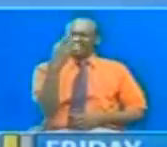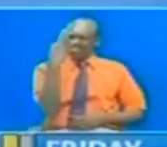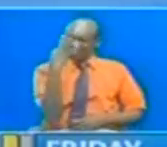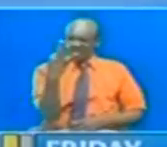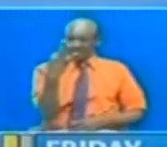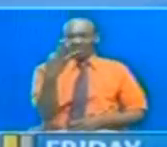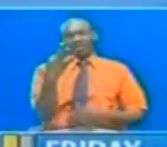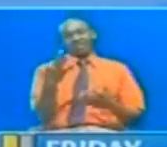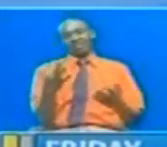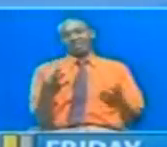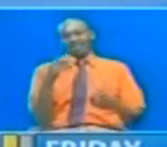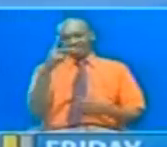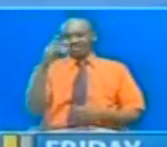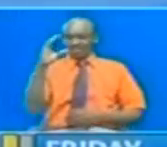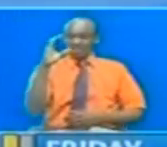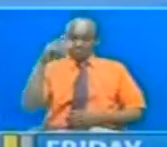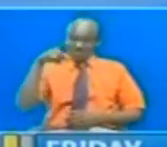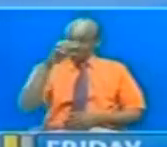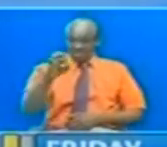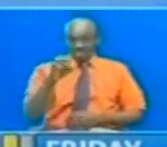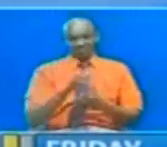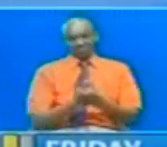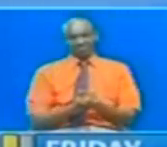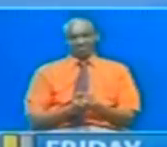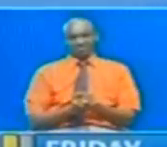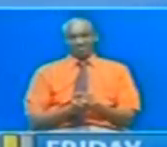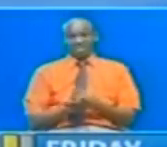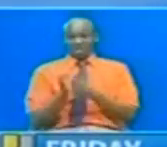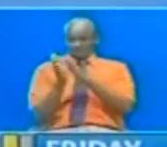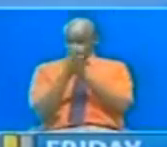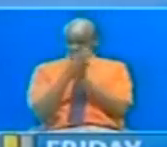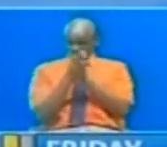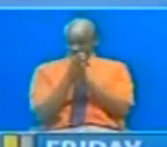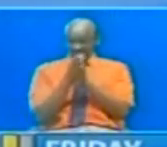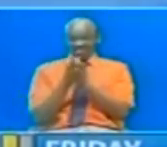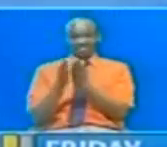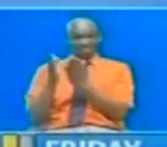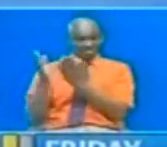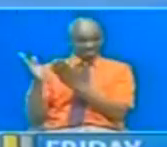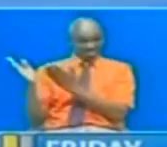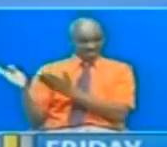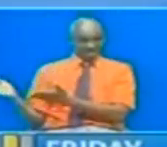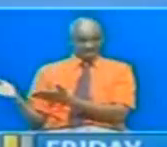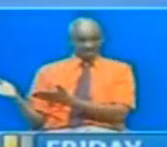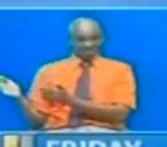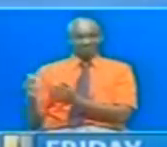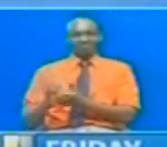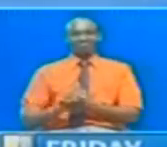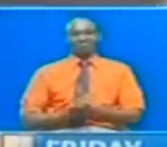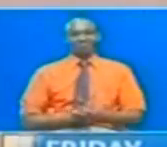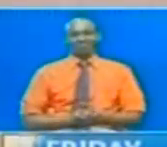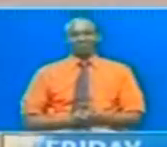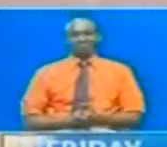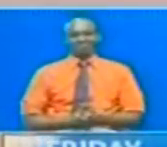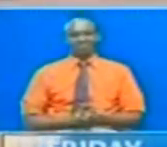423 out of 500 marks in KCP. Here's the story.